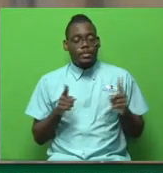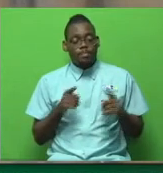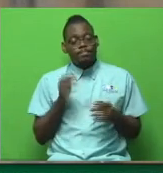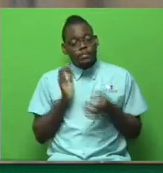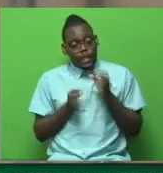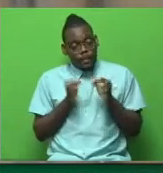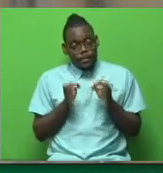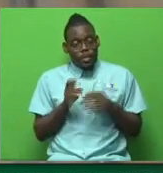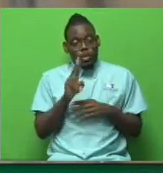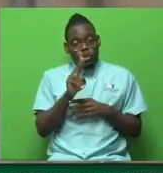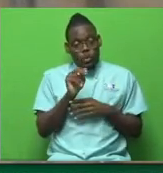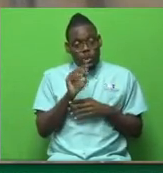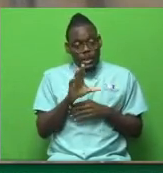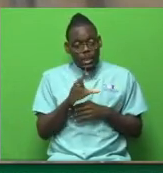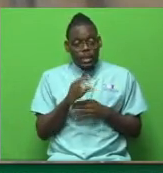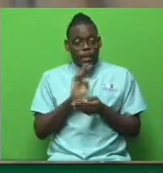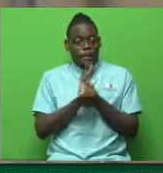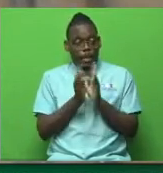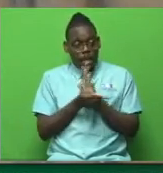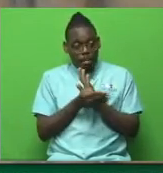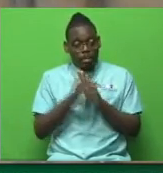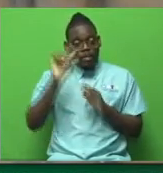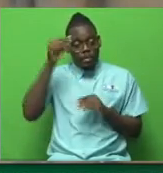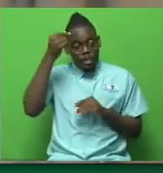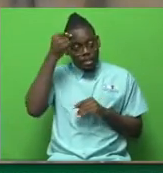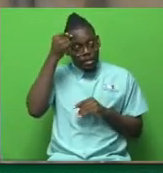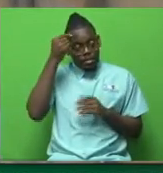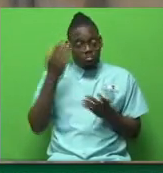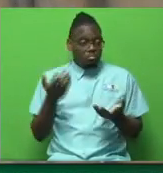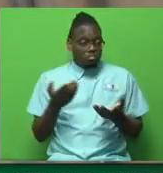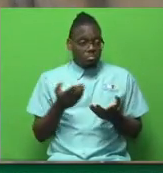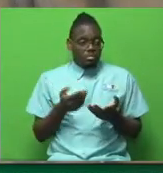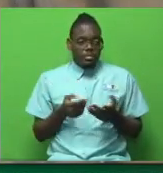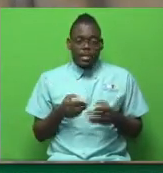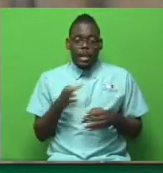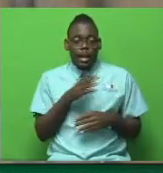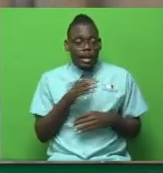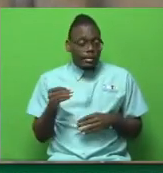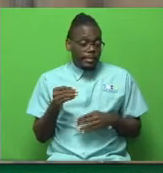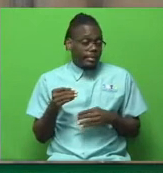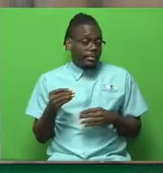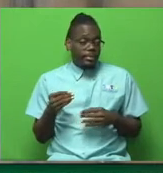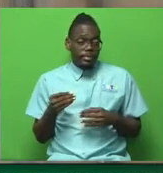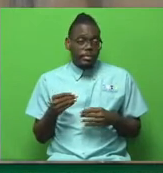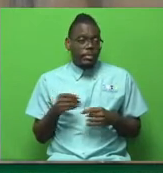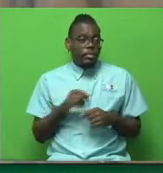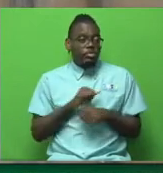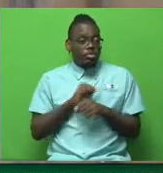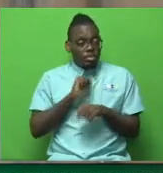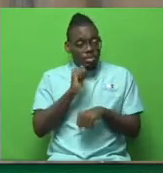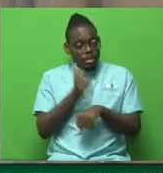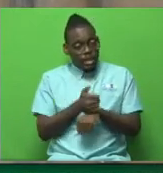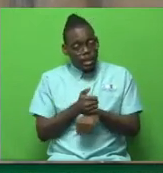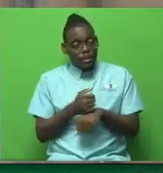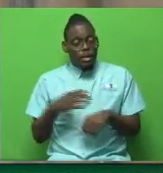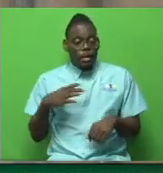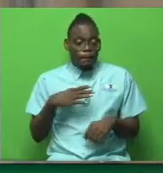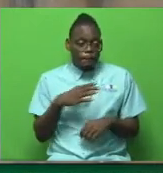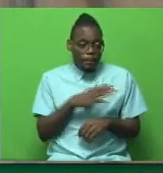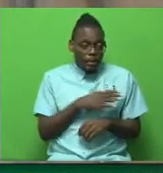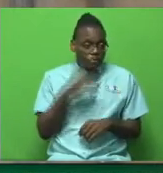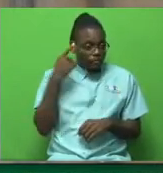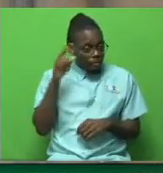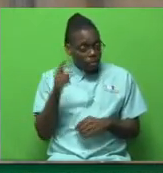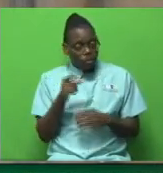into office and the commission of inquiry is actually instituted I hope the lawyers